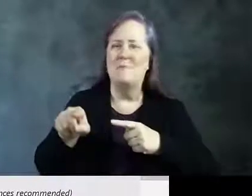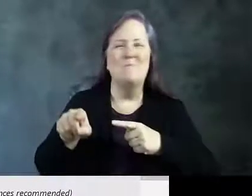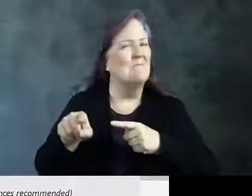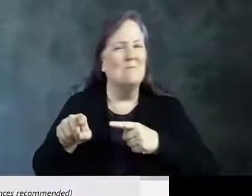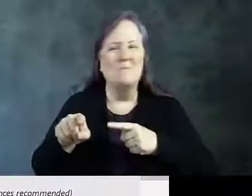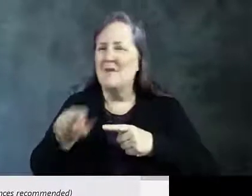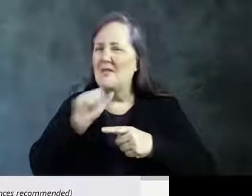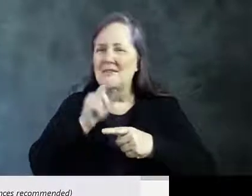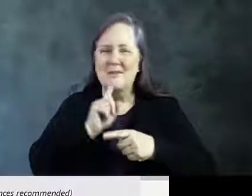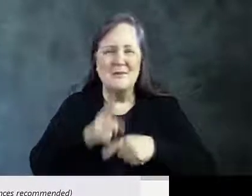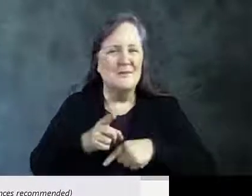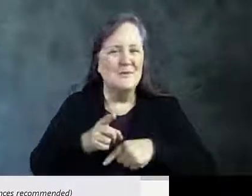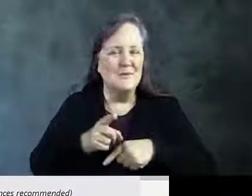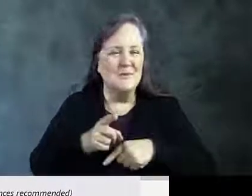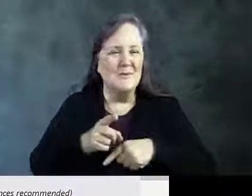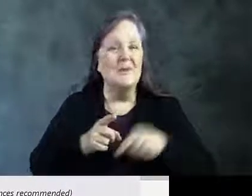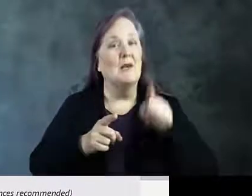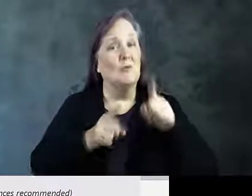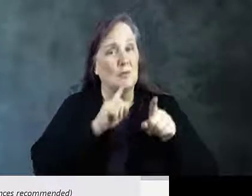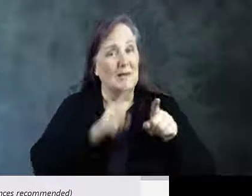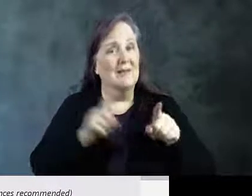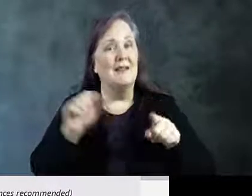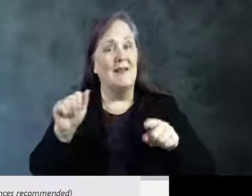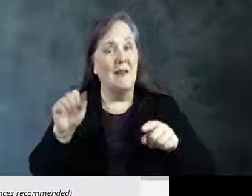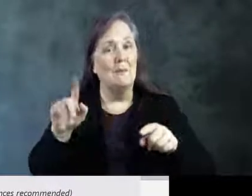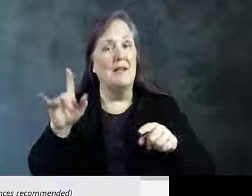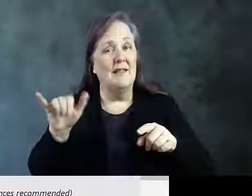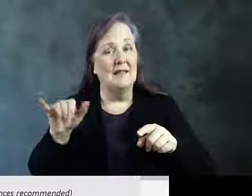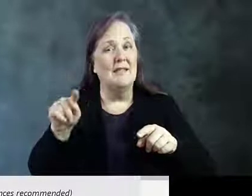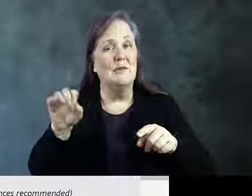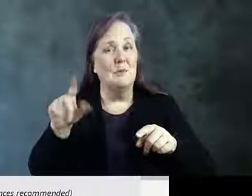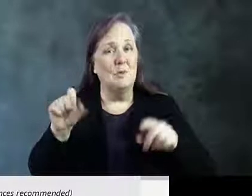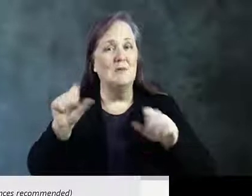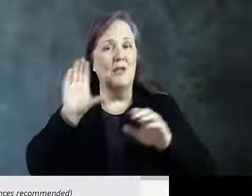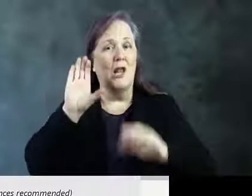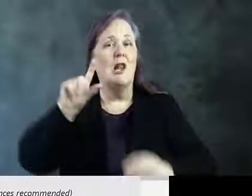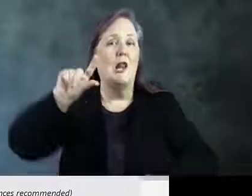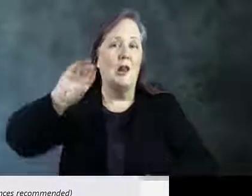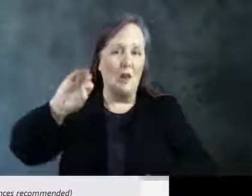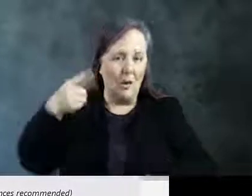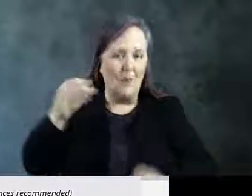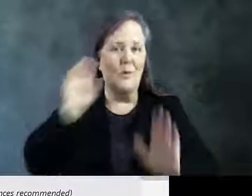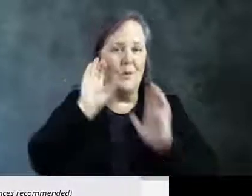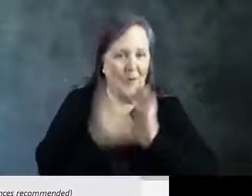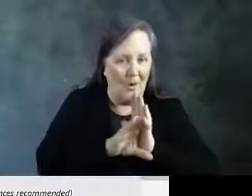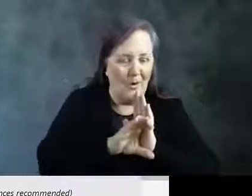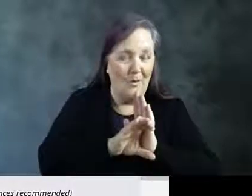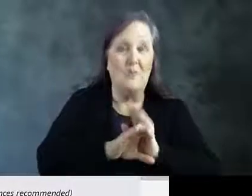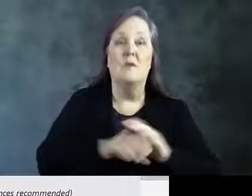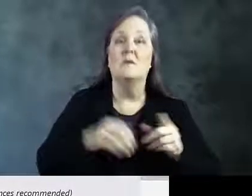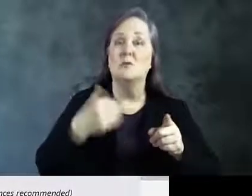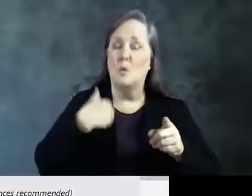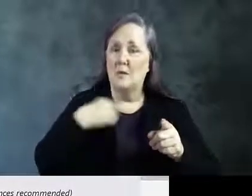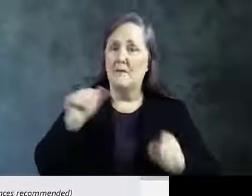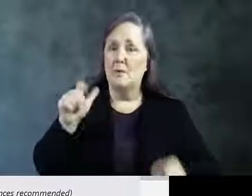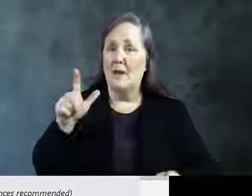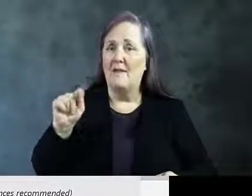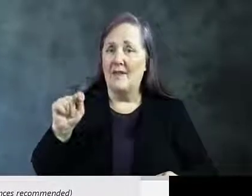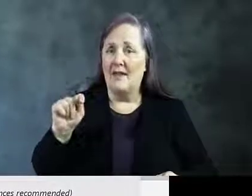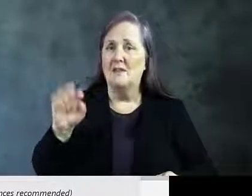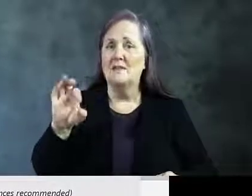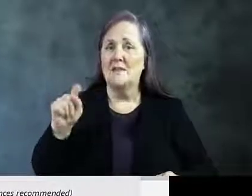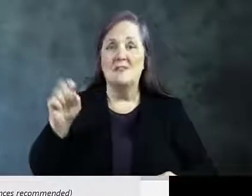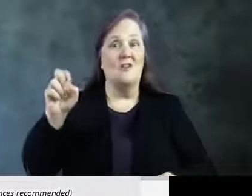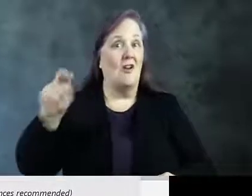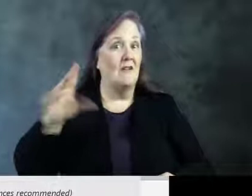is. It's the ability tools logo. So if you have the predictive alt text on, that's okay, but you do want to make sure